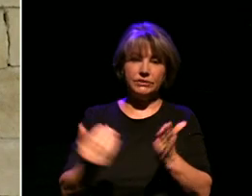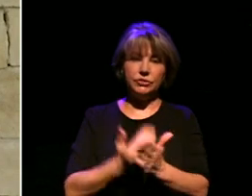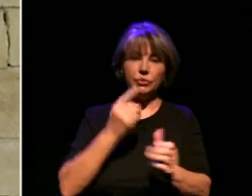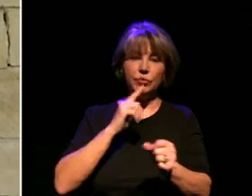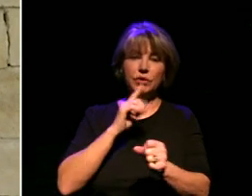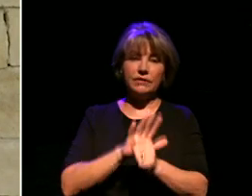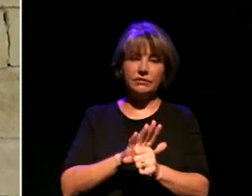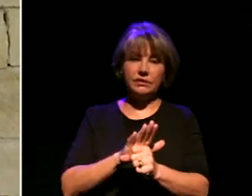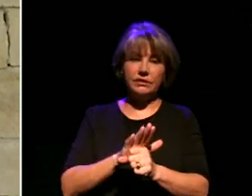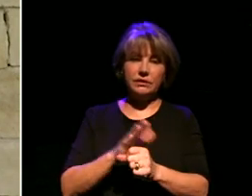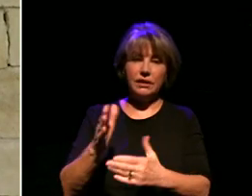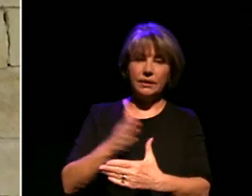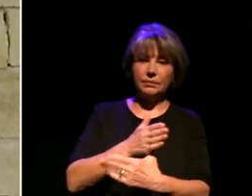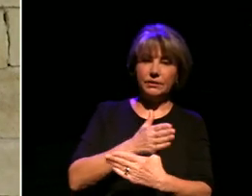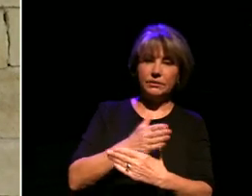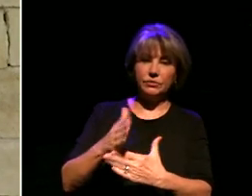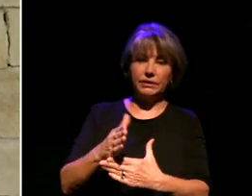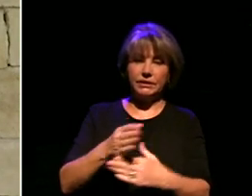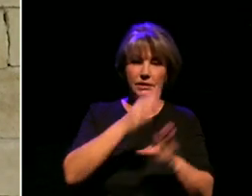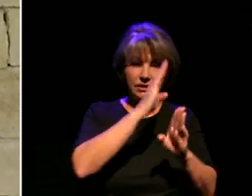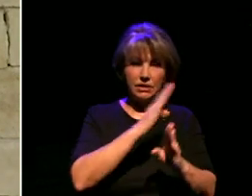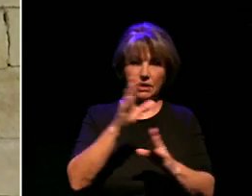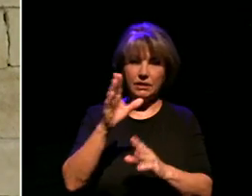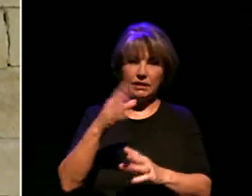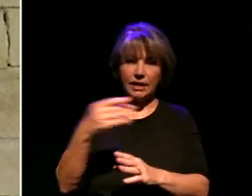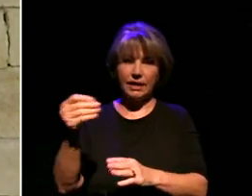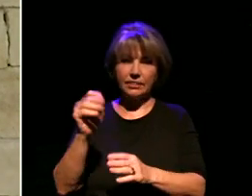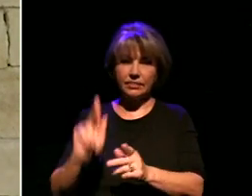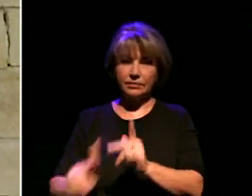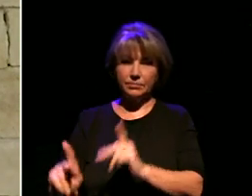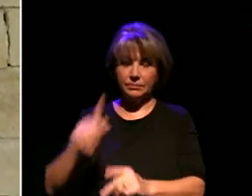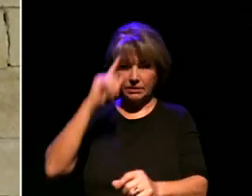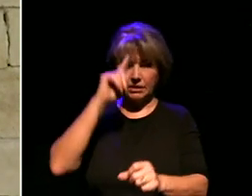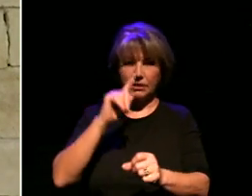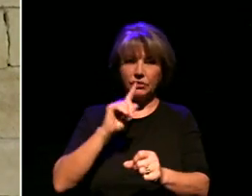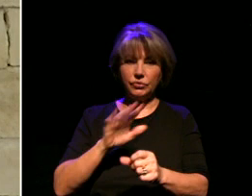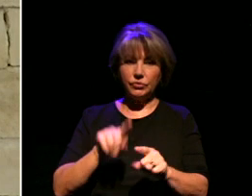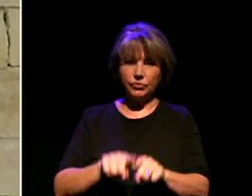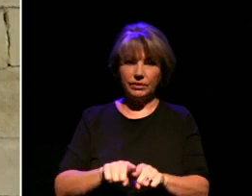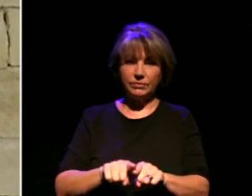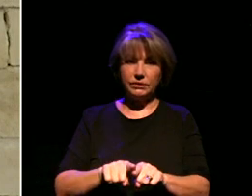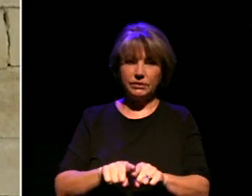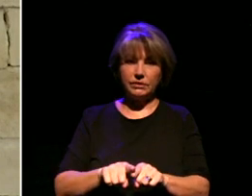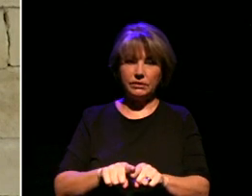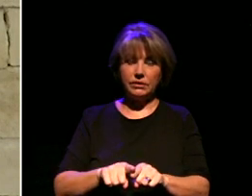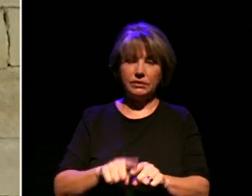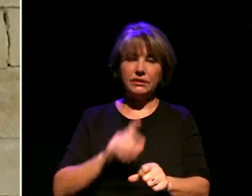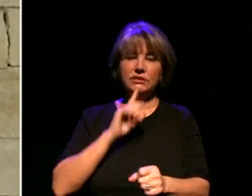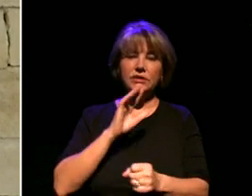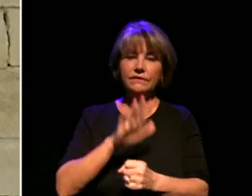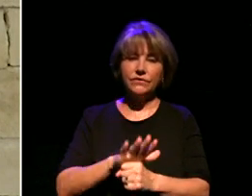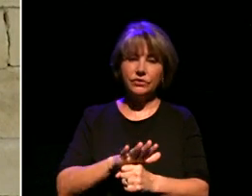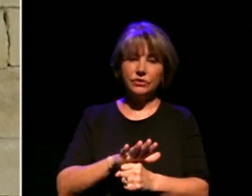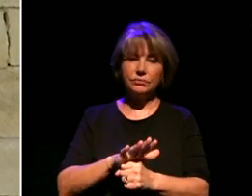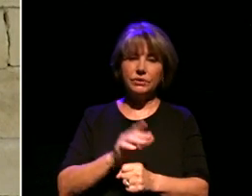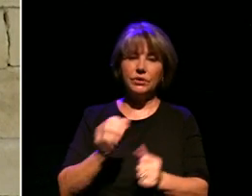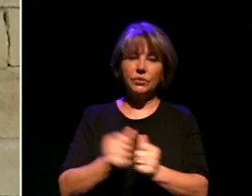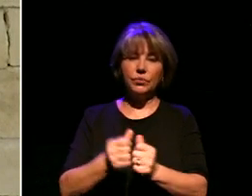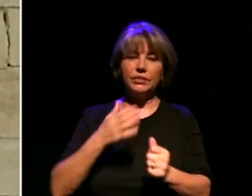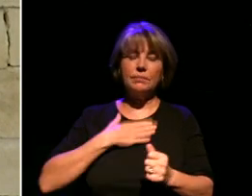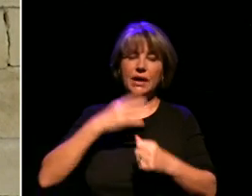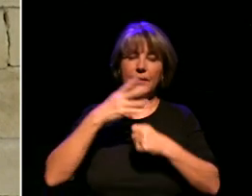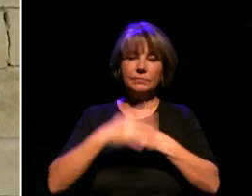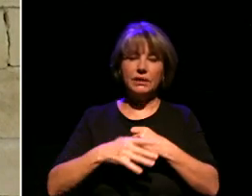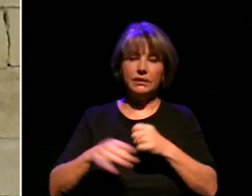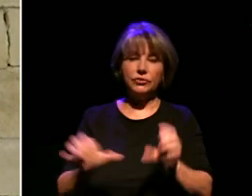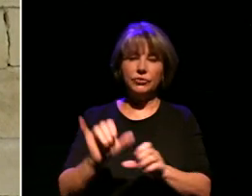between God and His people, an agreement confirmed with my blood. Do this to